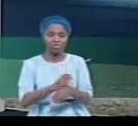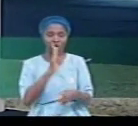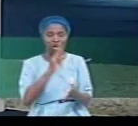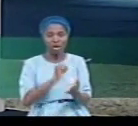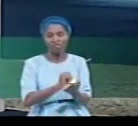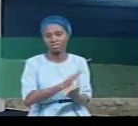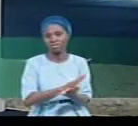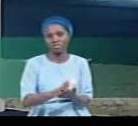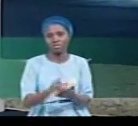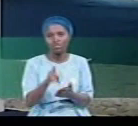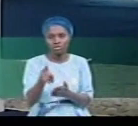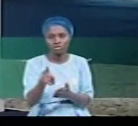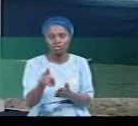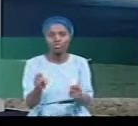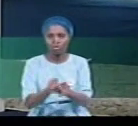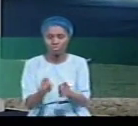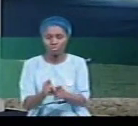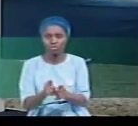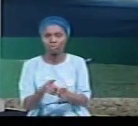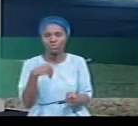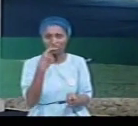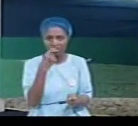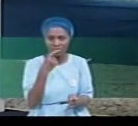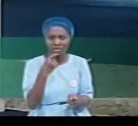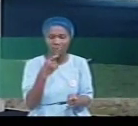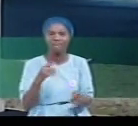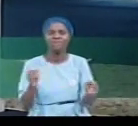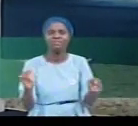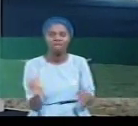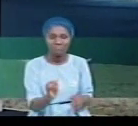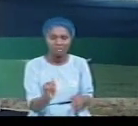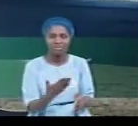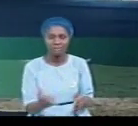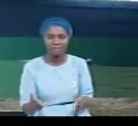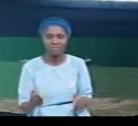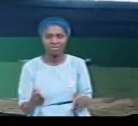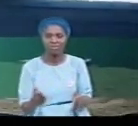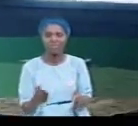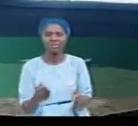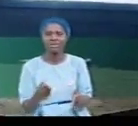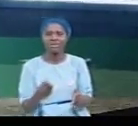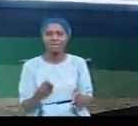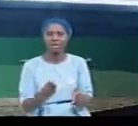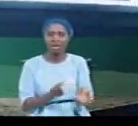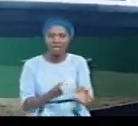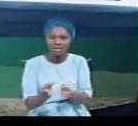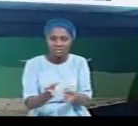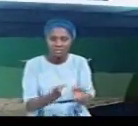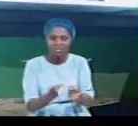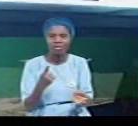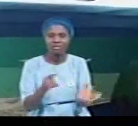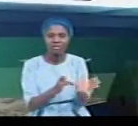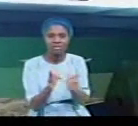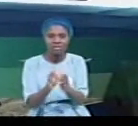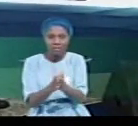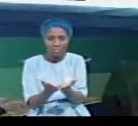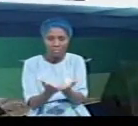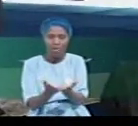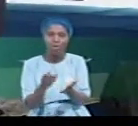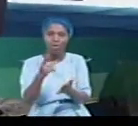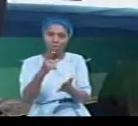the same thing. Emphasize the scriptures. Emphasize what God himself